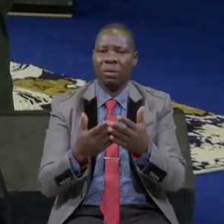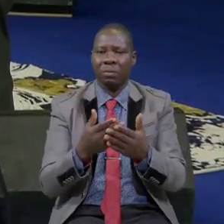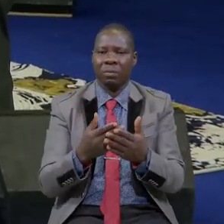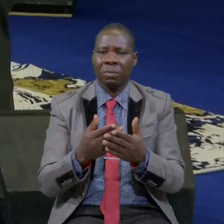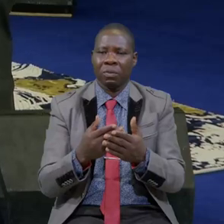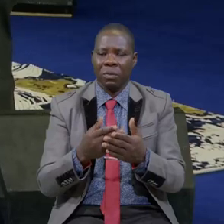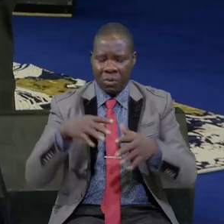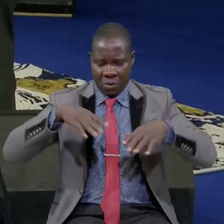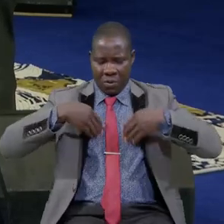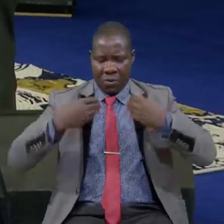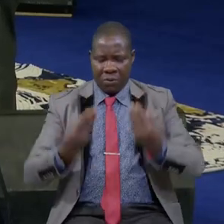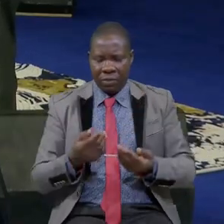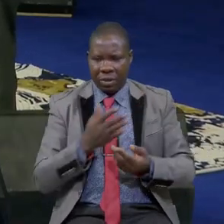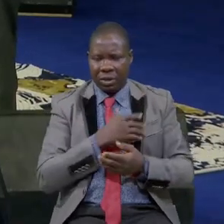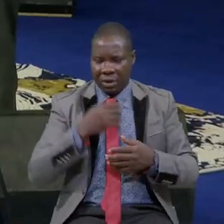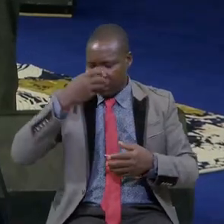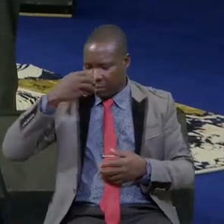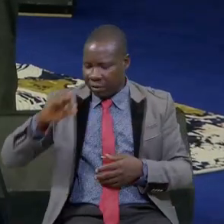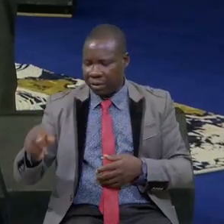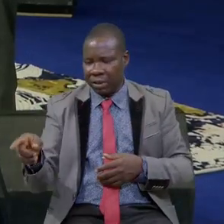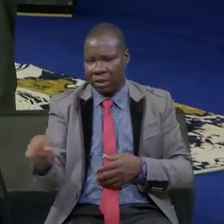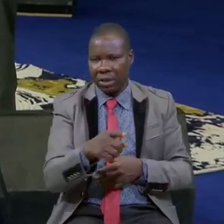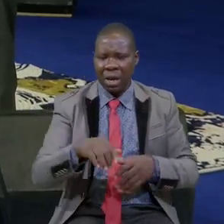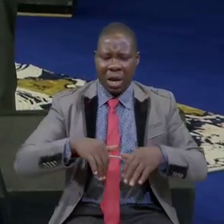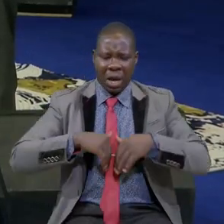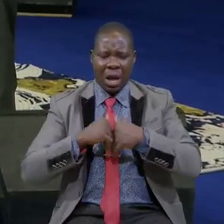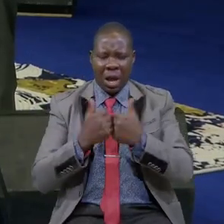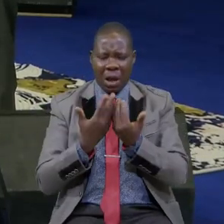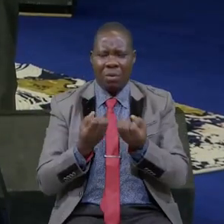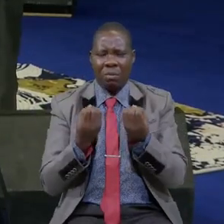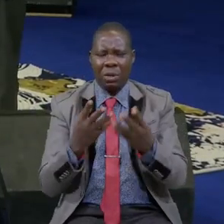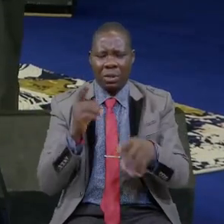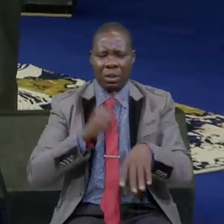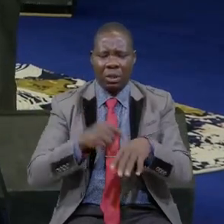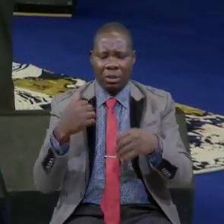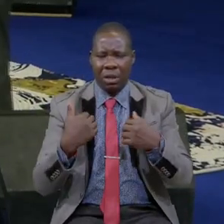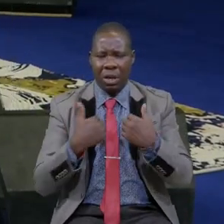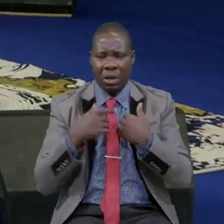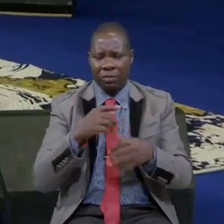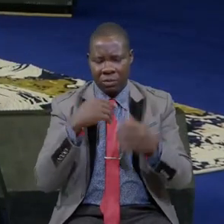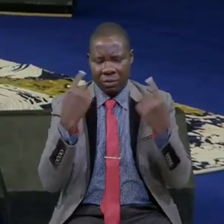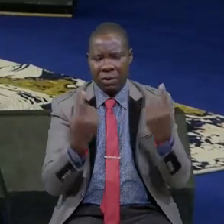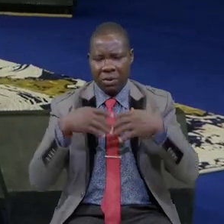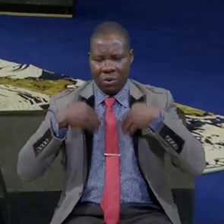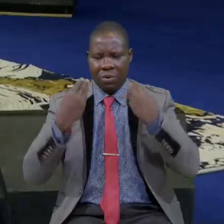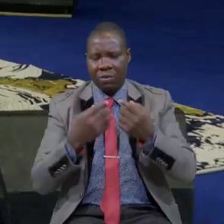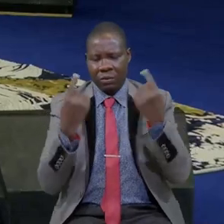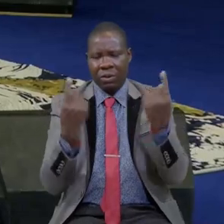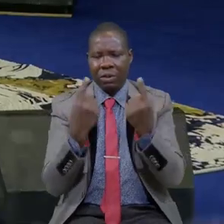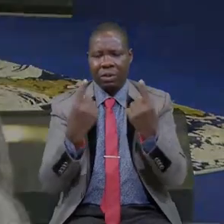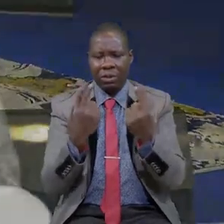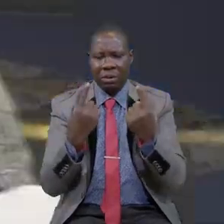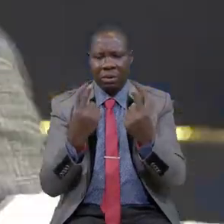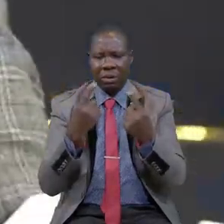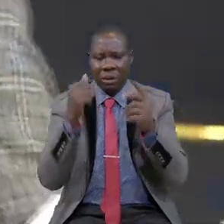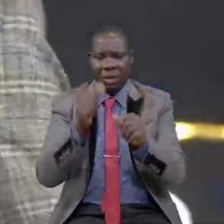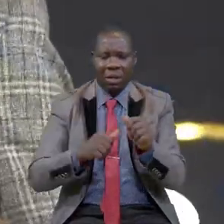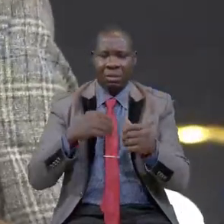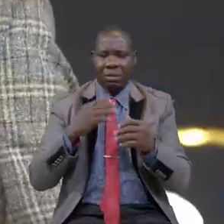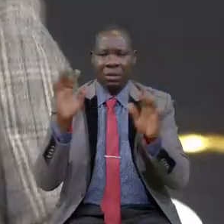forsake them how many times have you confessed sin some do it every Sunday but they don't